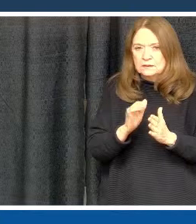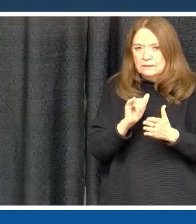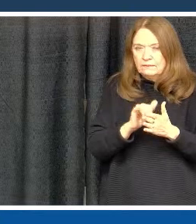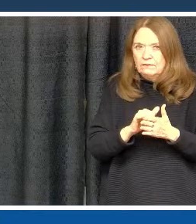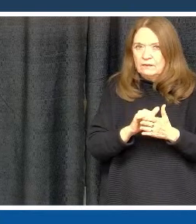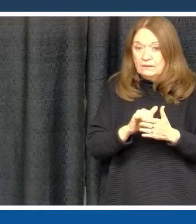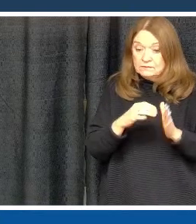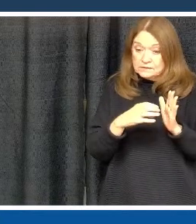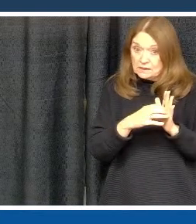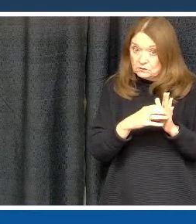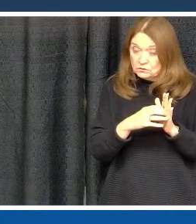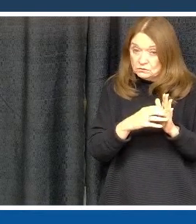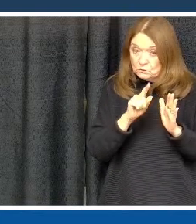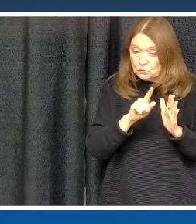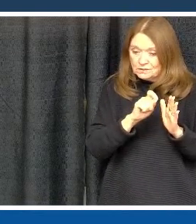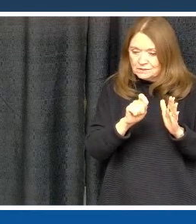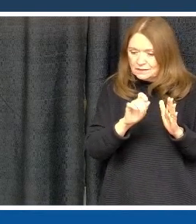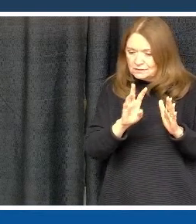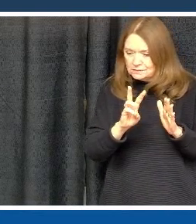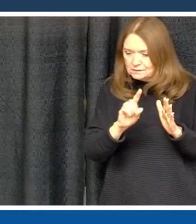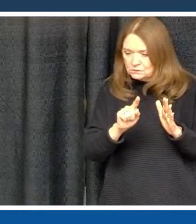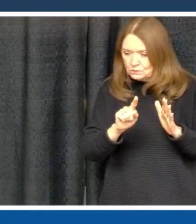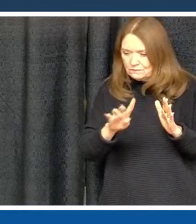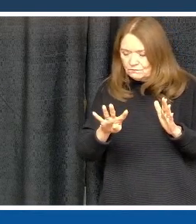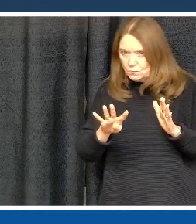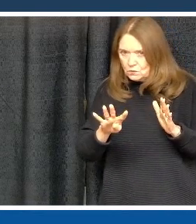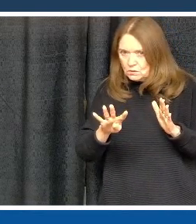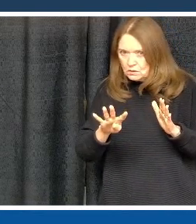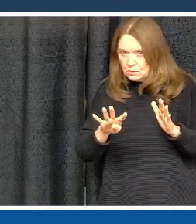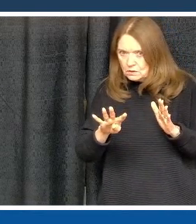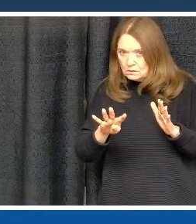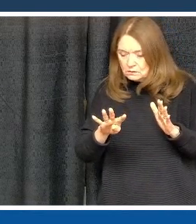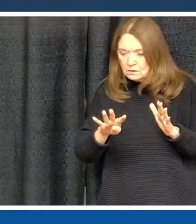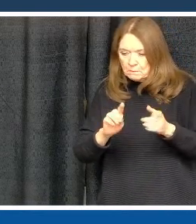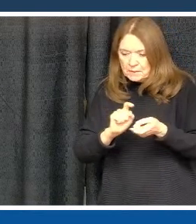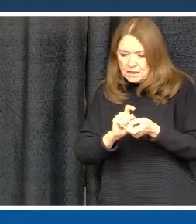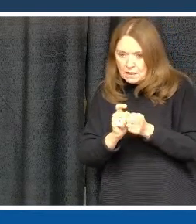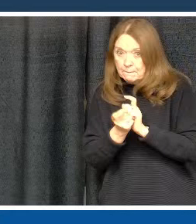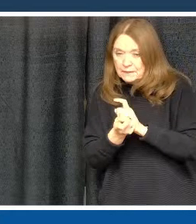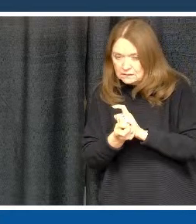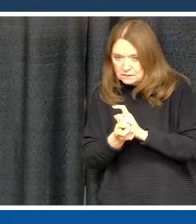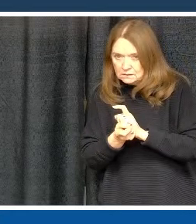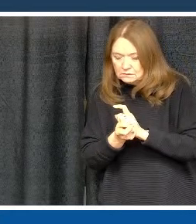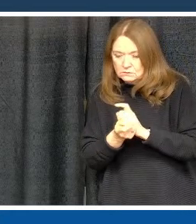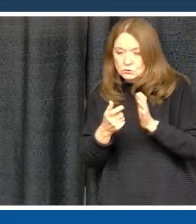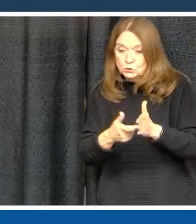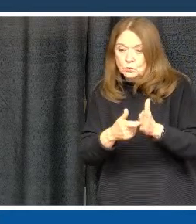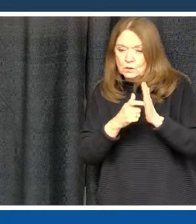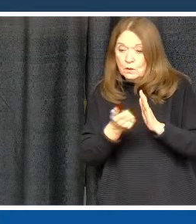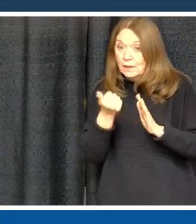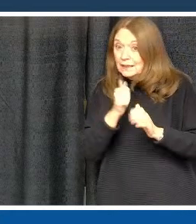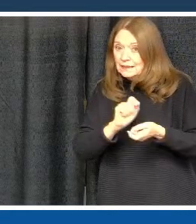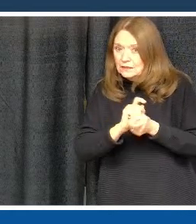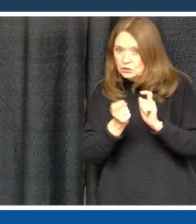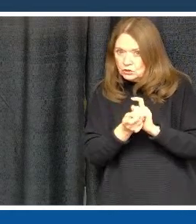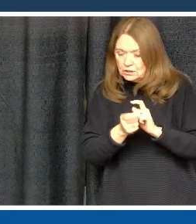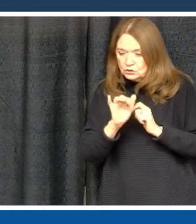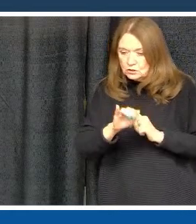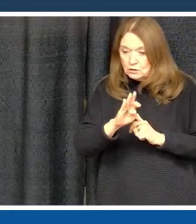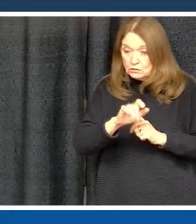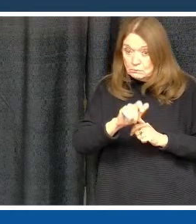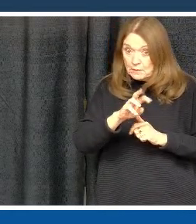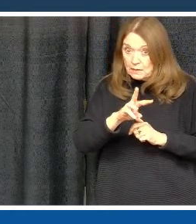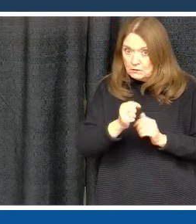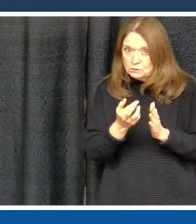that section 1-614 be amended to require any changes to those bylaws to